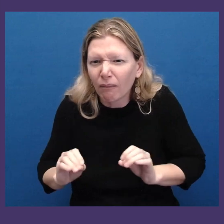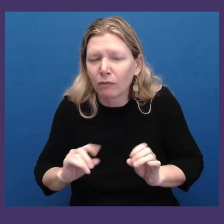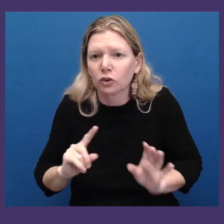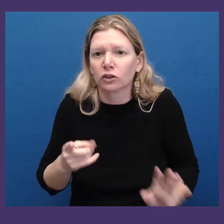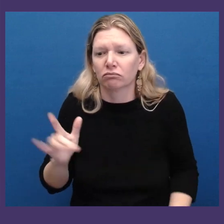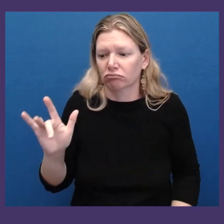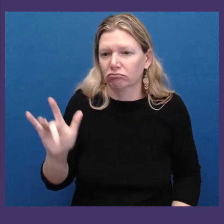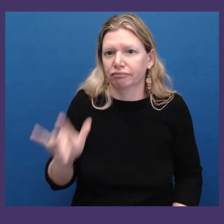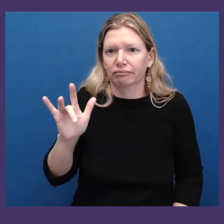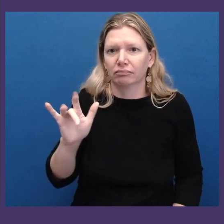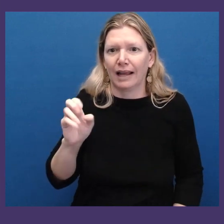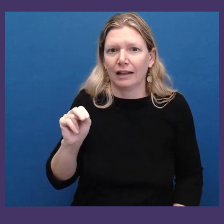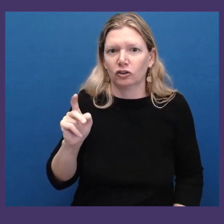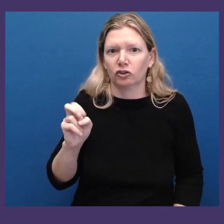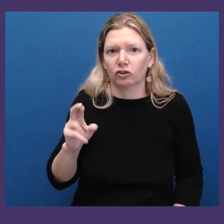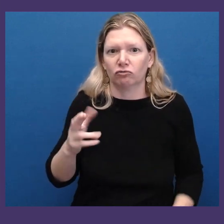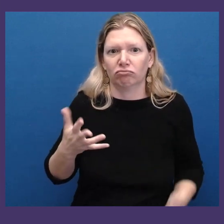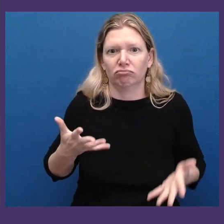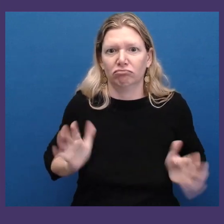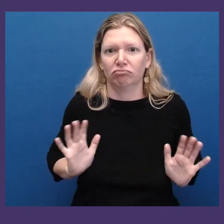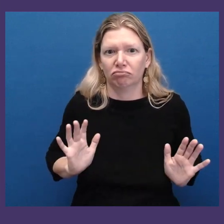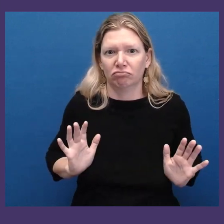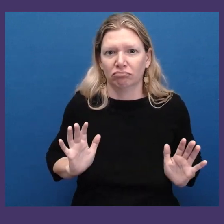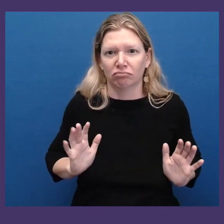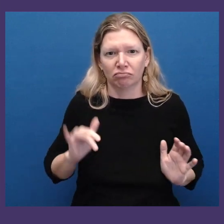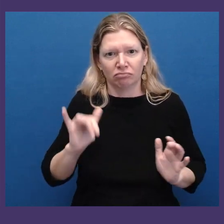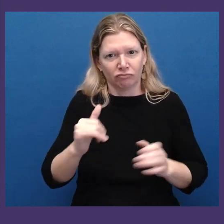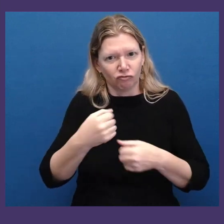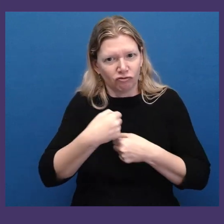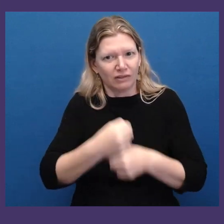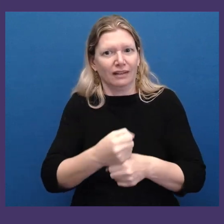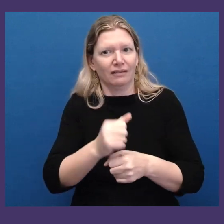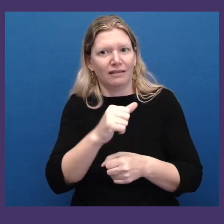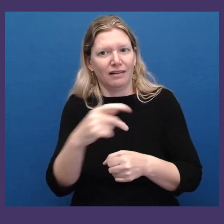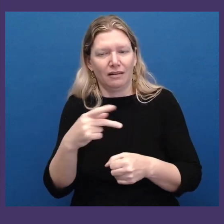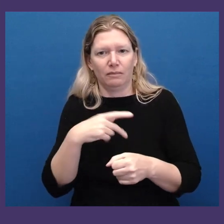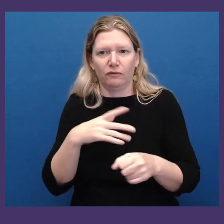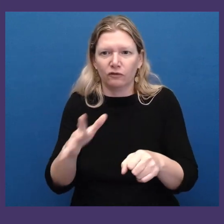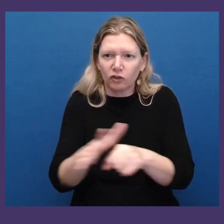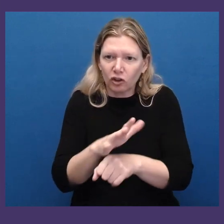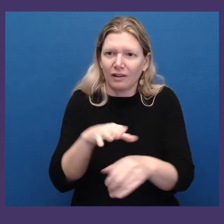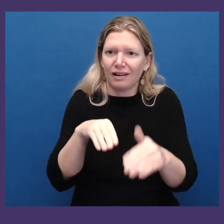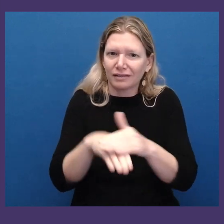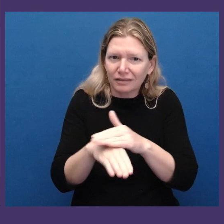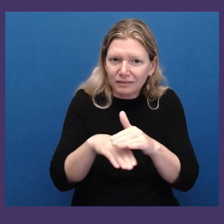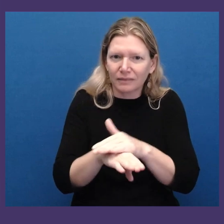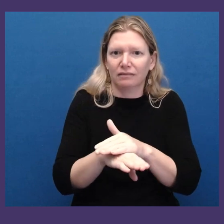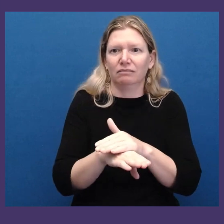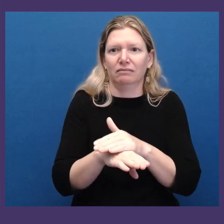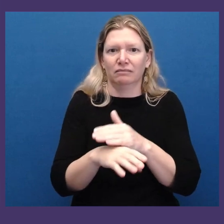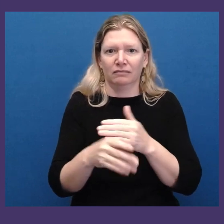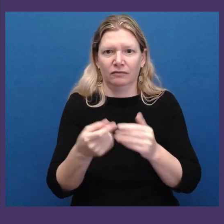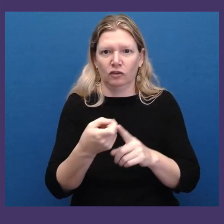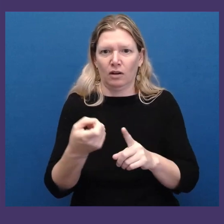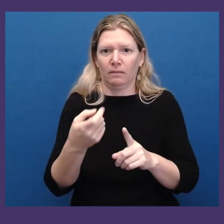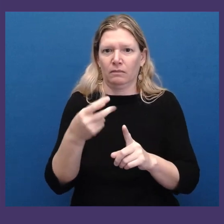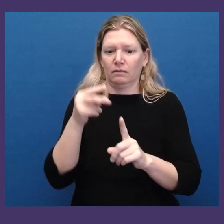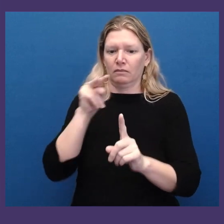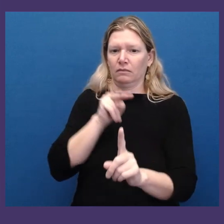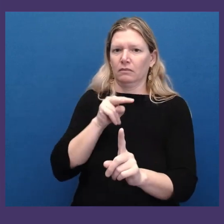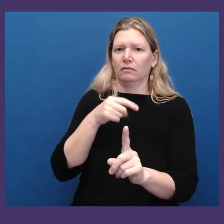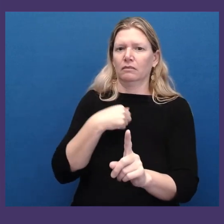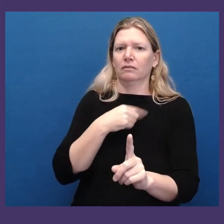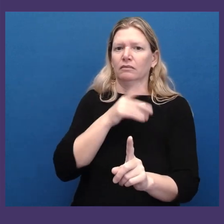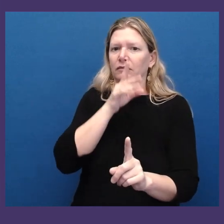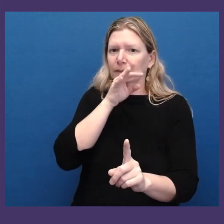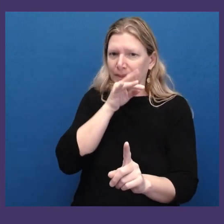an application that is fully accessible through the perspective of speech to text, deployed it to Azure,